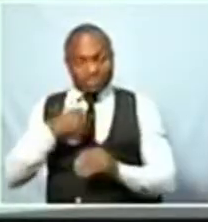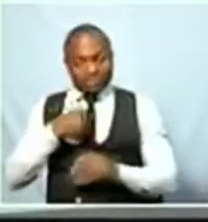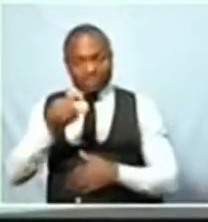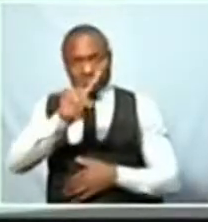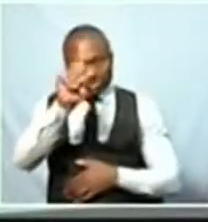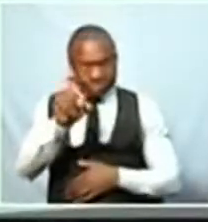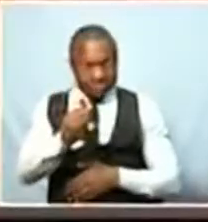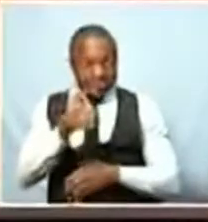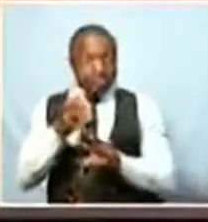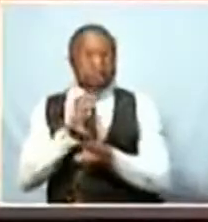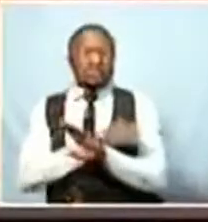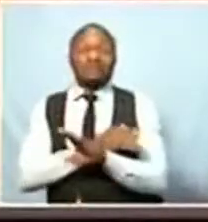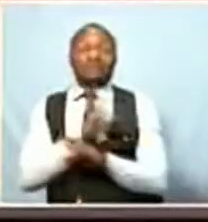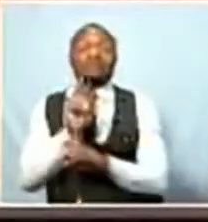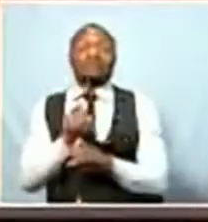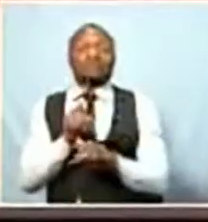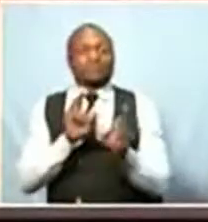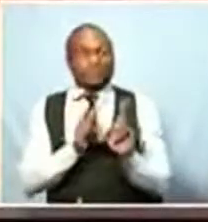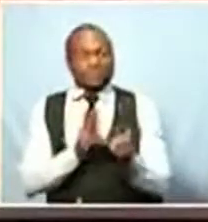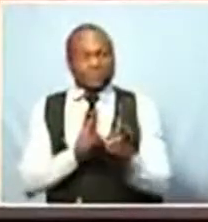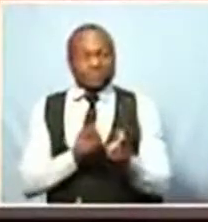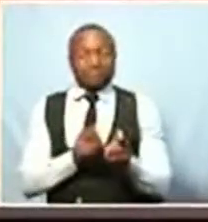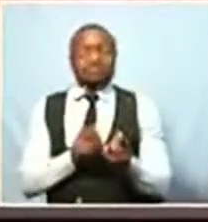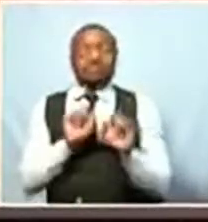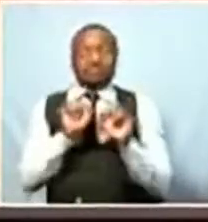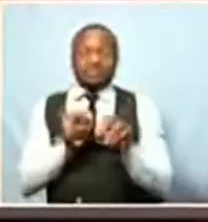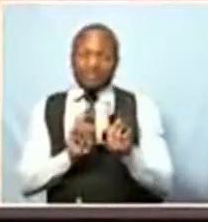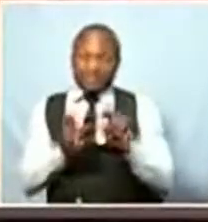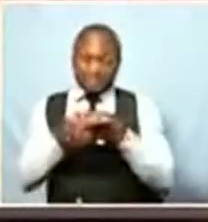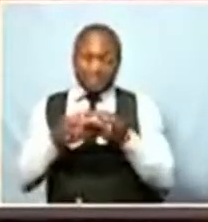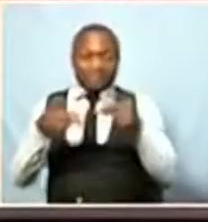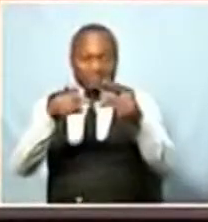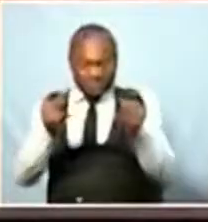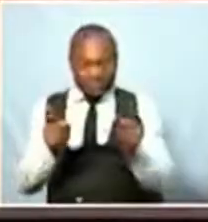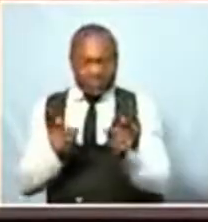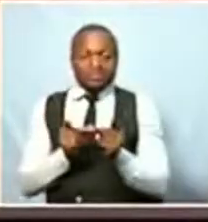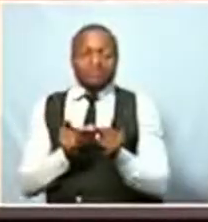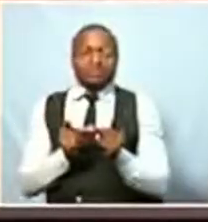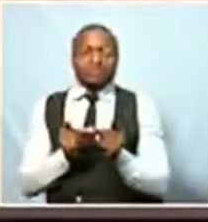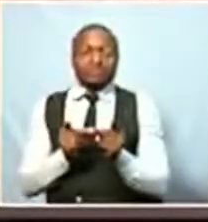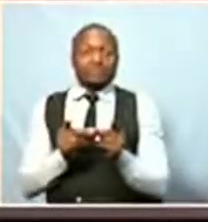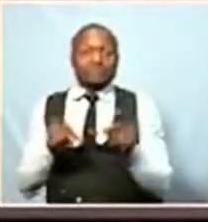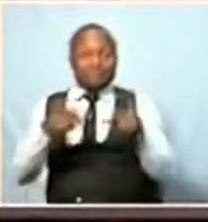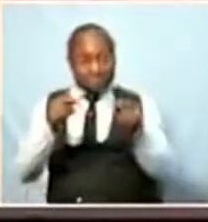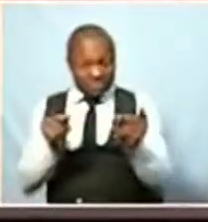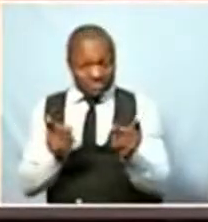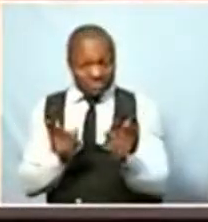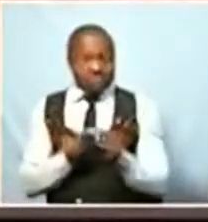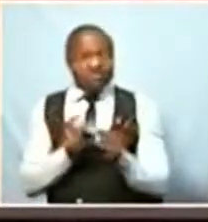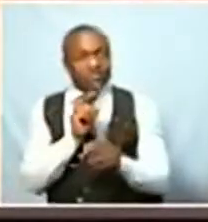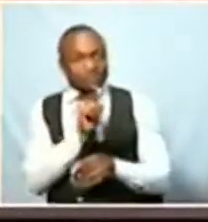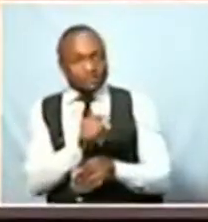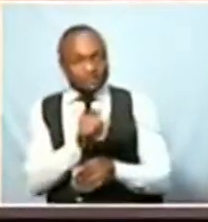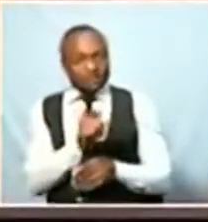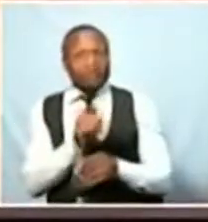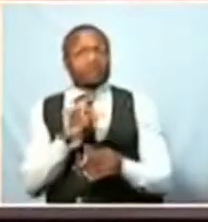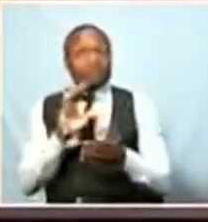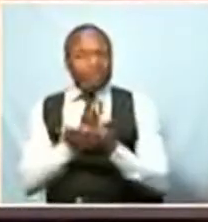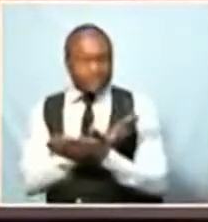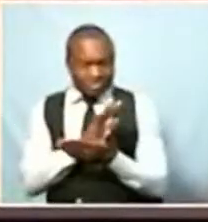So before you get to that, can we reconcile the position? The position is that you